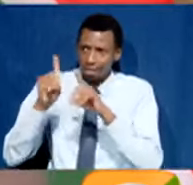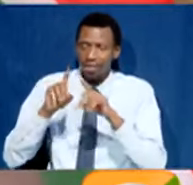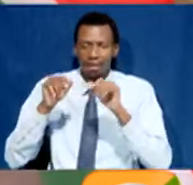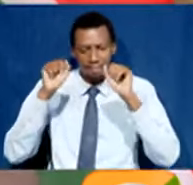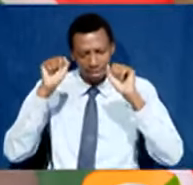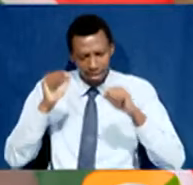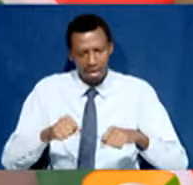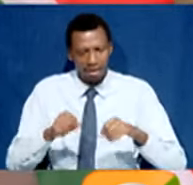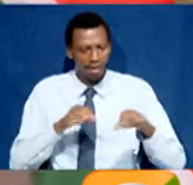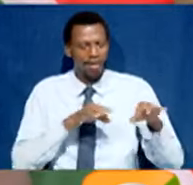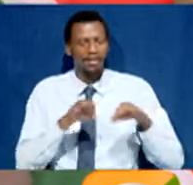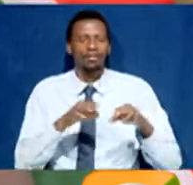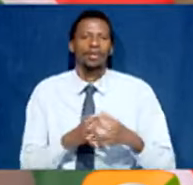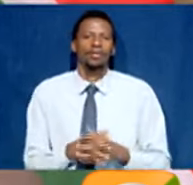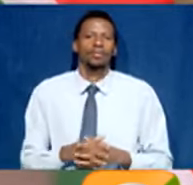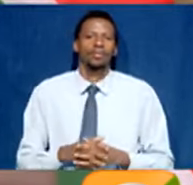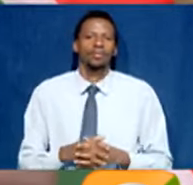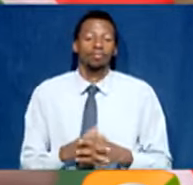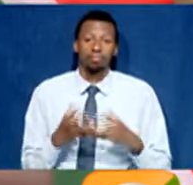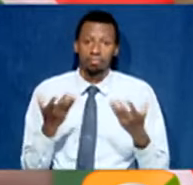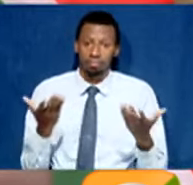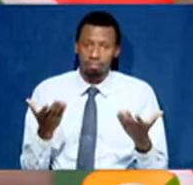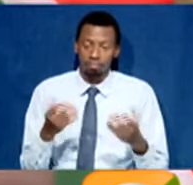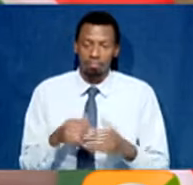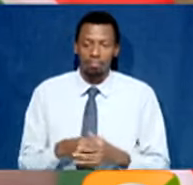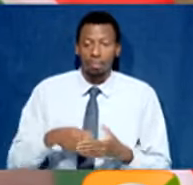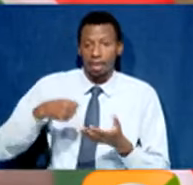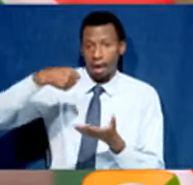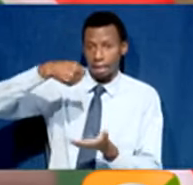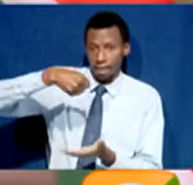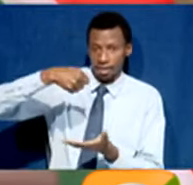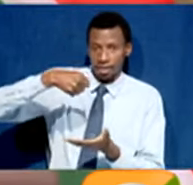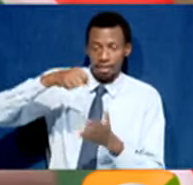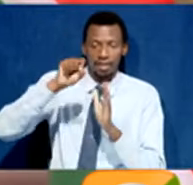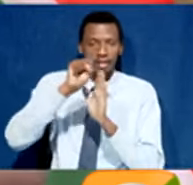this. On the budget of State House,